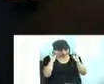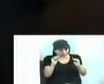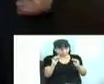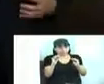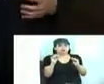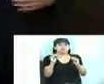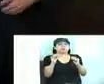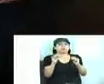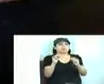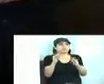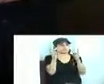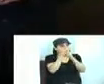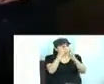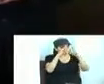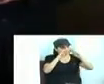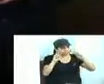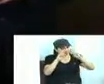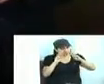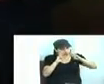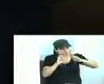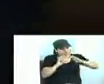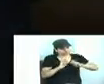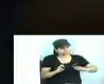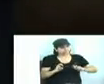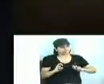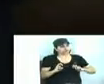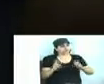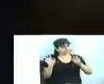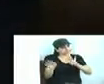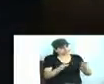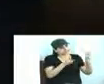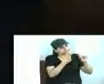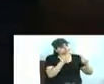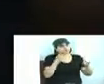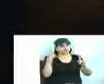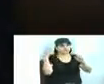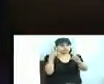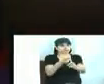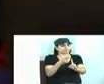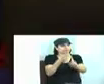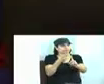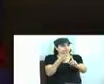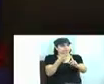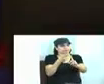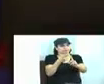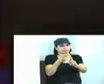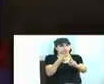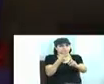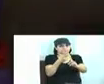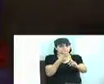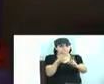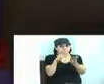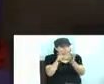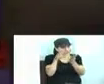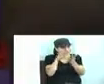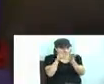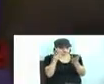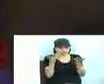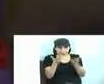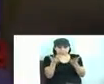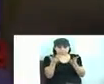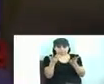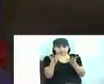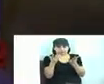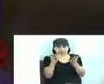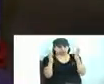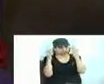what our ultimate goals and vision is. What we actually find out is that if you want to hit the target, you got to focus on